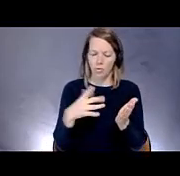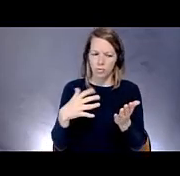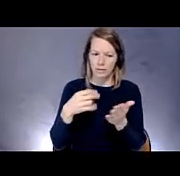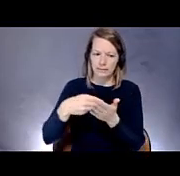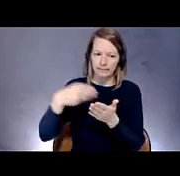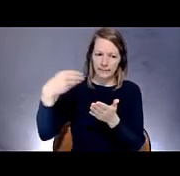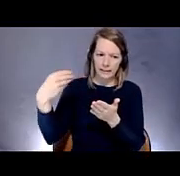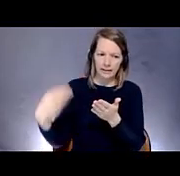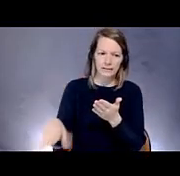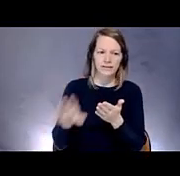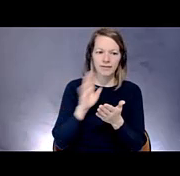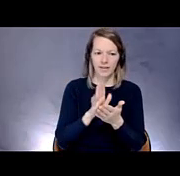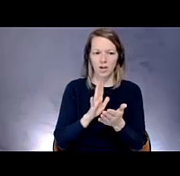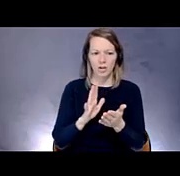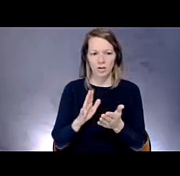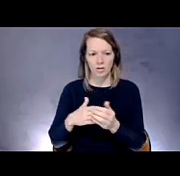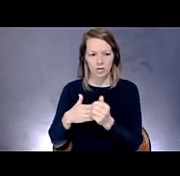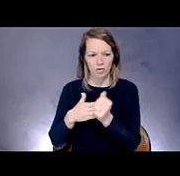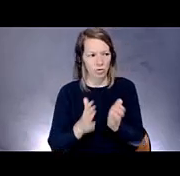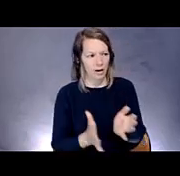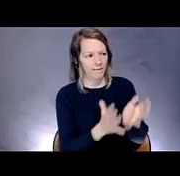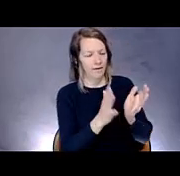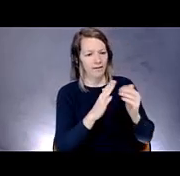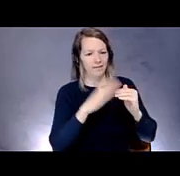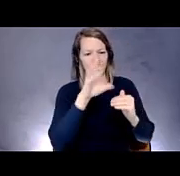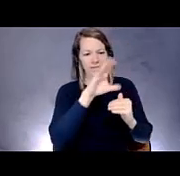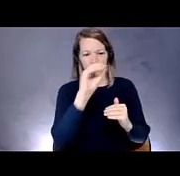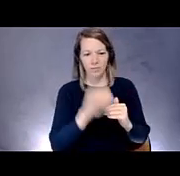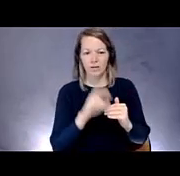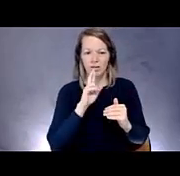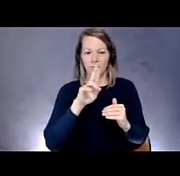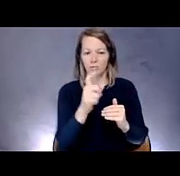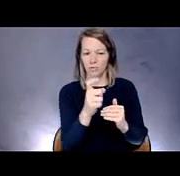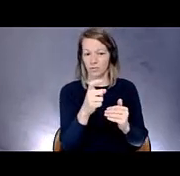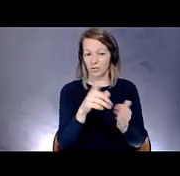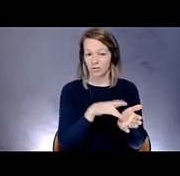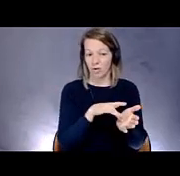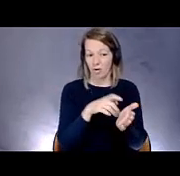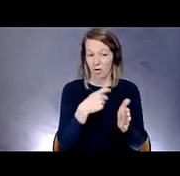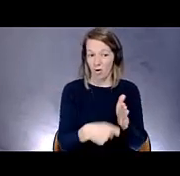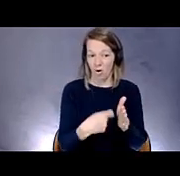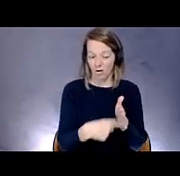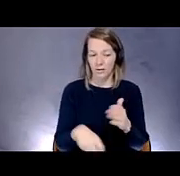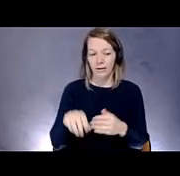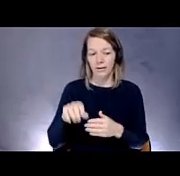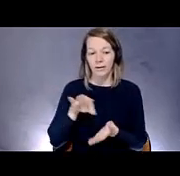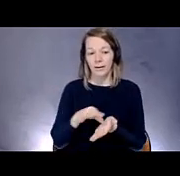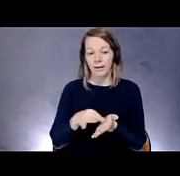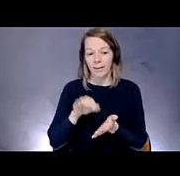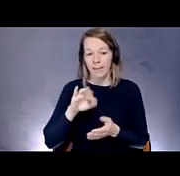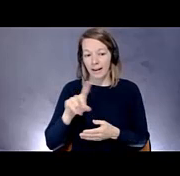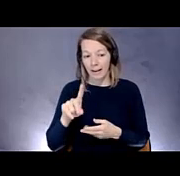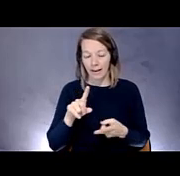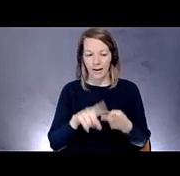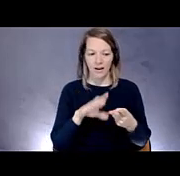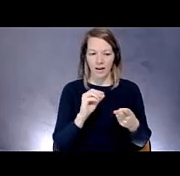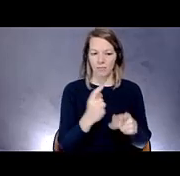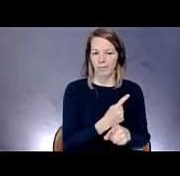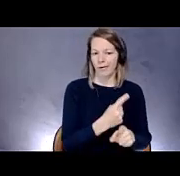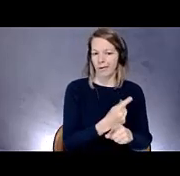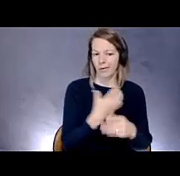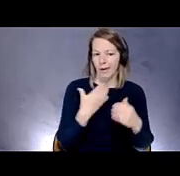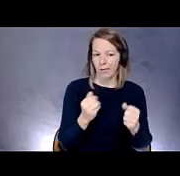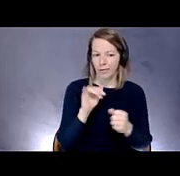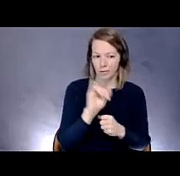expensive, they're driving more than 50% of prescription drug costs. And that's for both Medicaid and commercial health plans. And